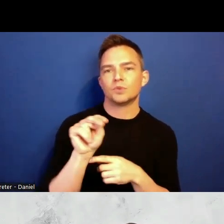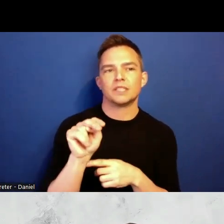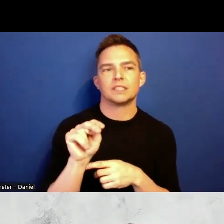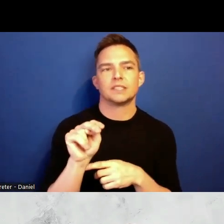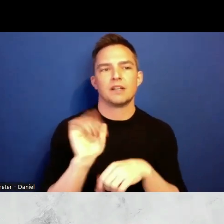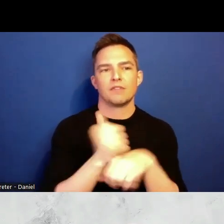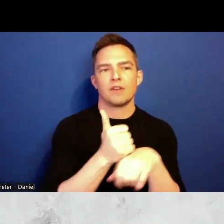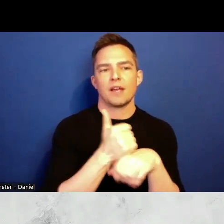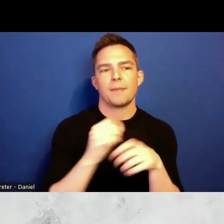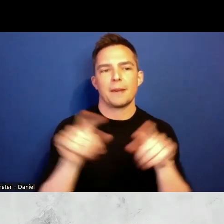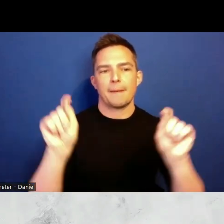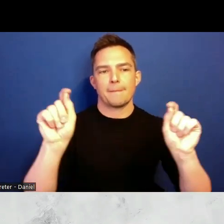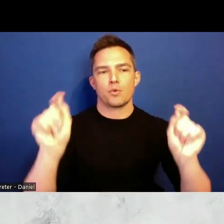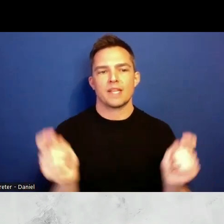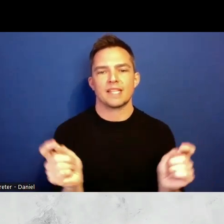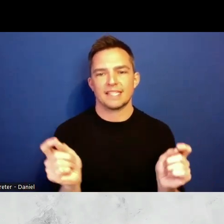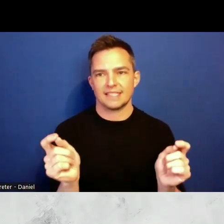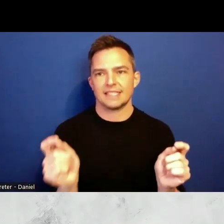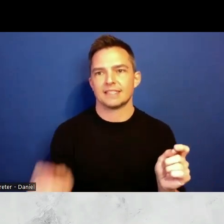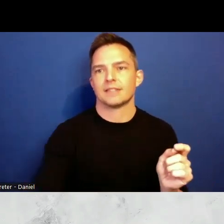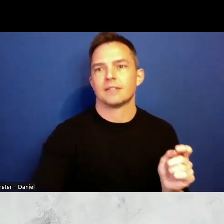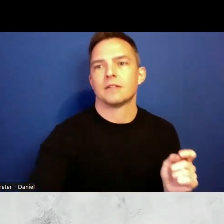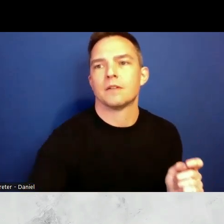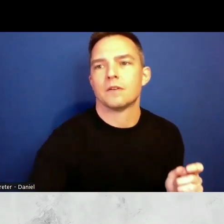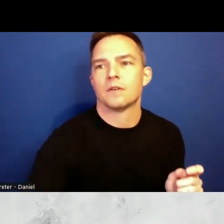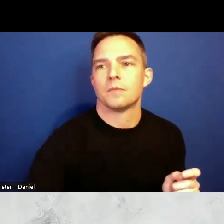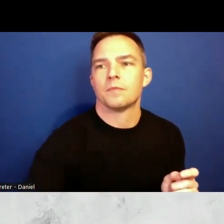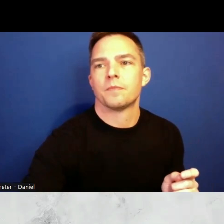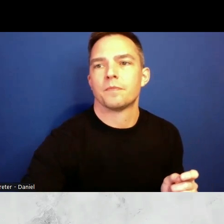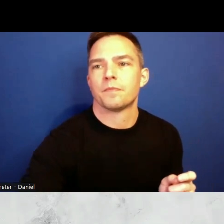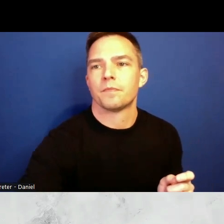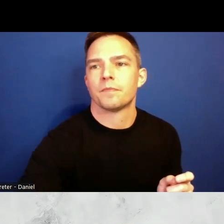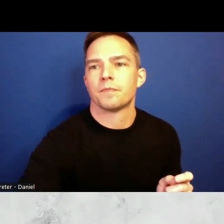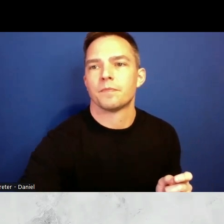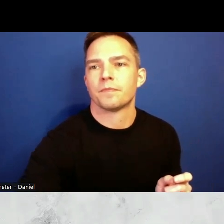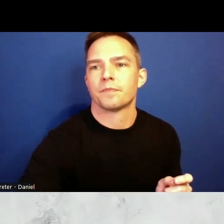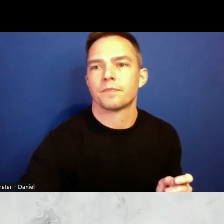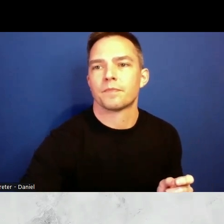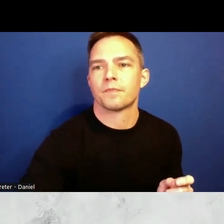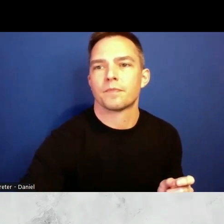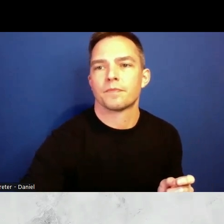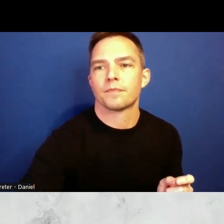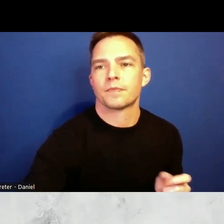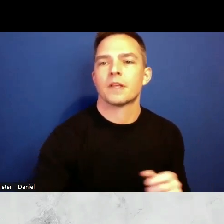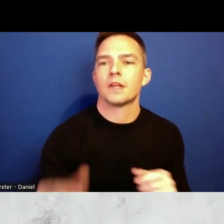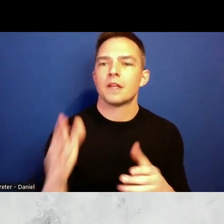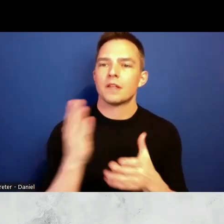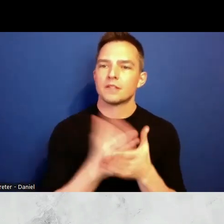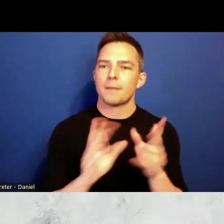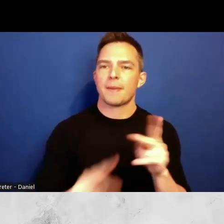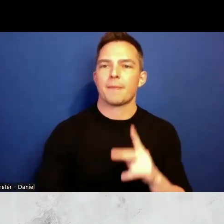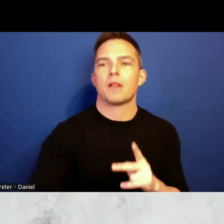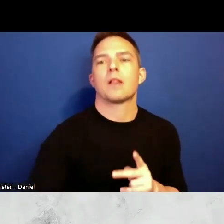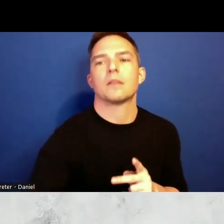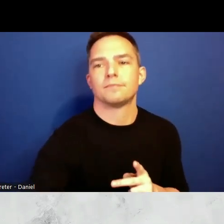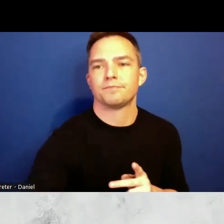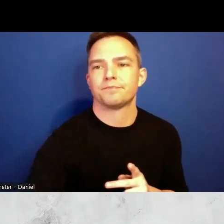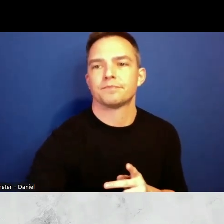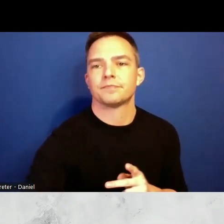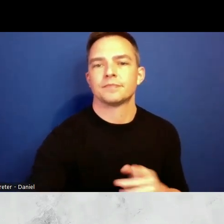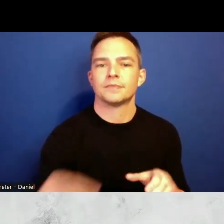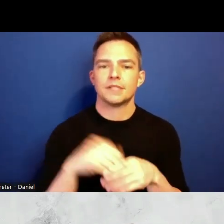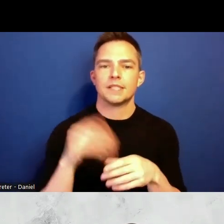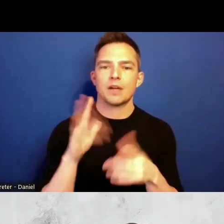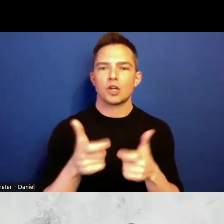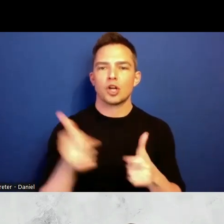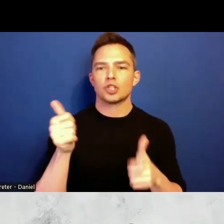in parentheses. I think there are folks in our larger